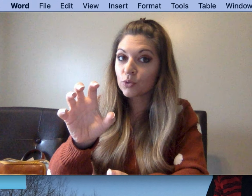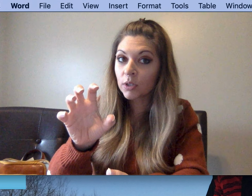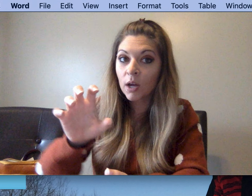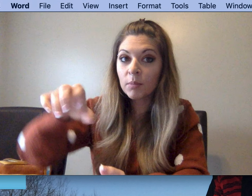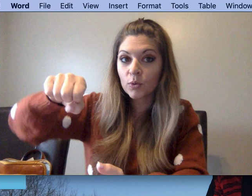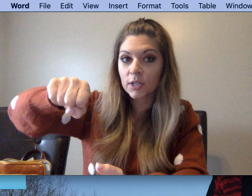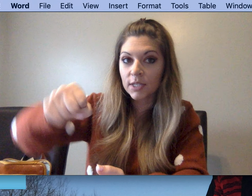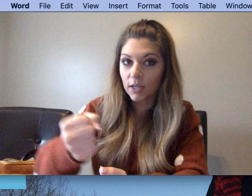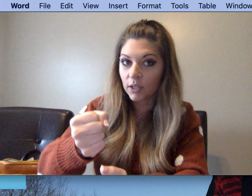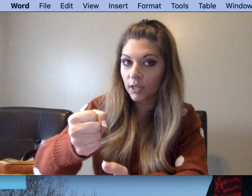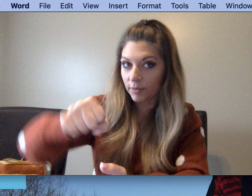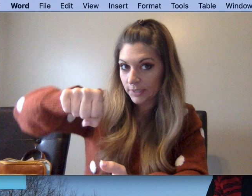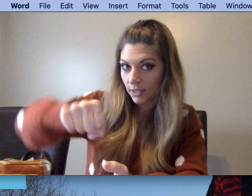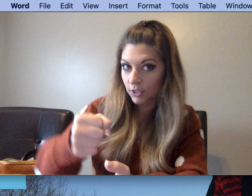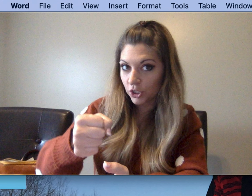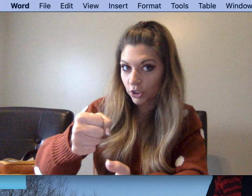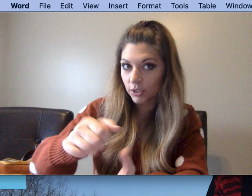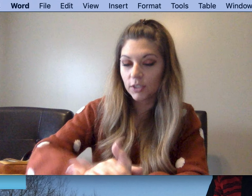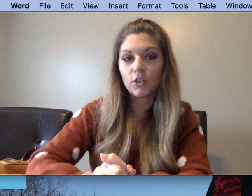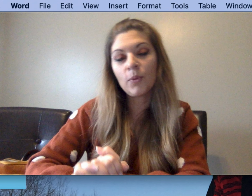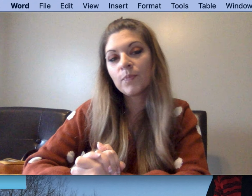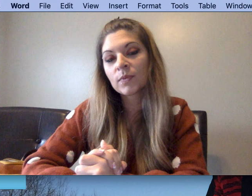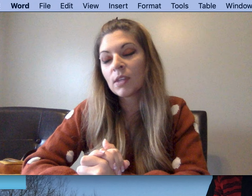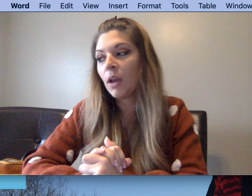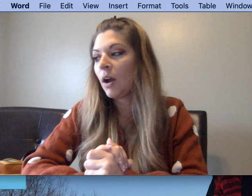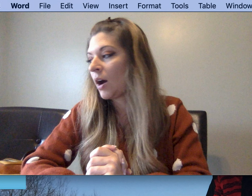round doorknob, or is it a